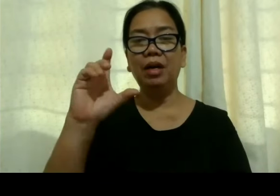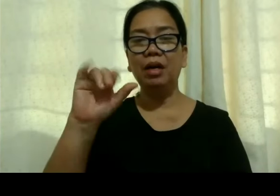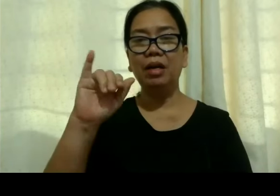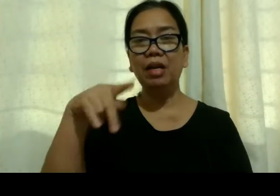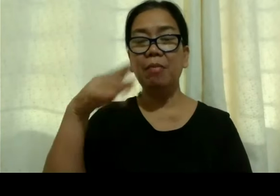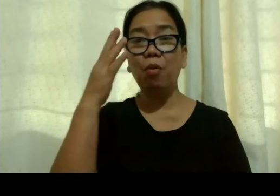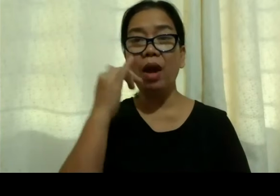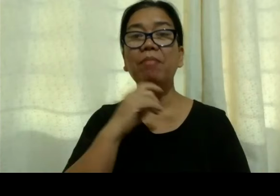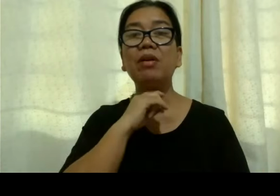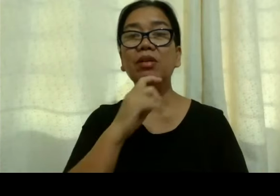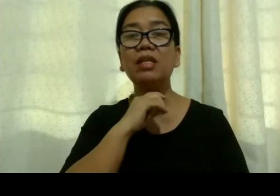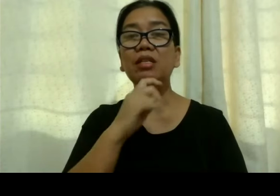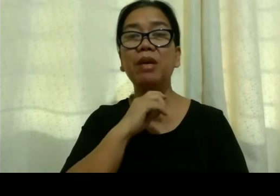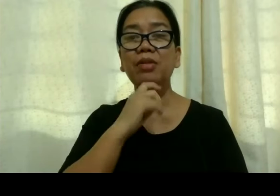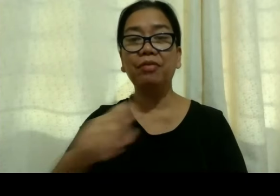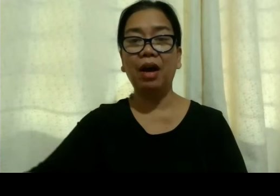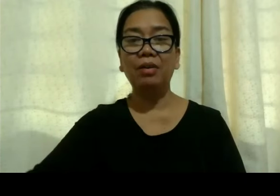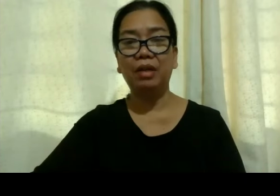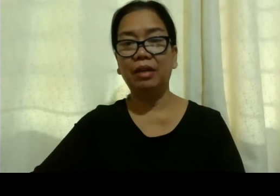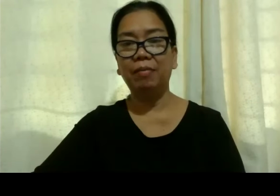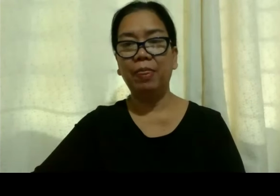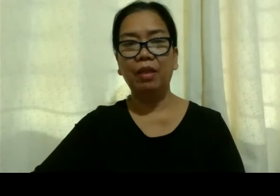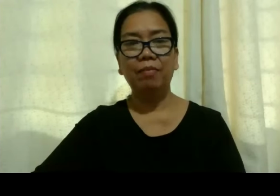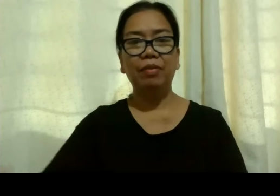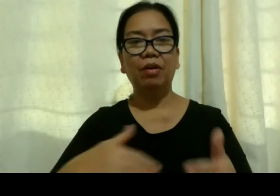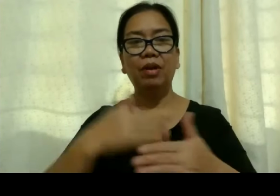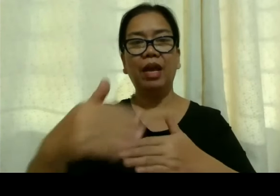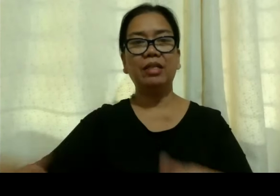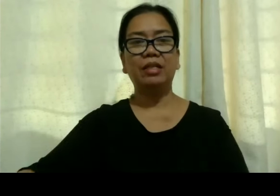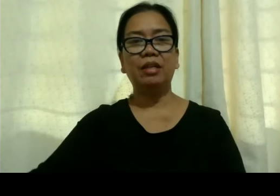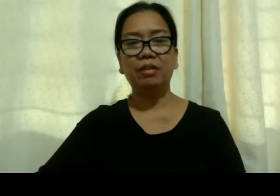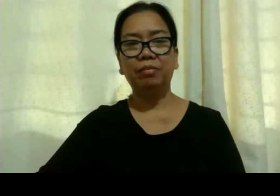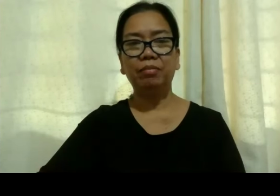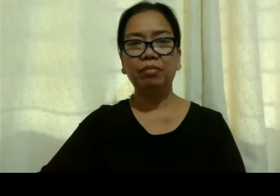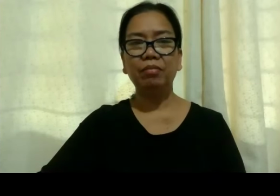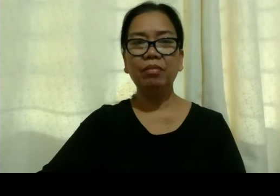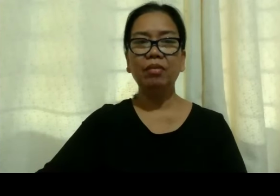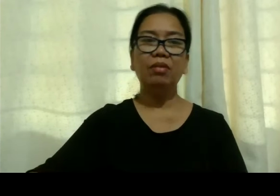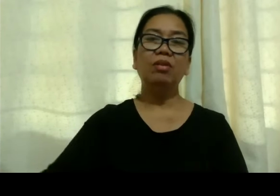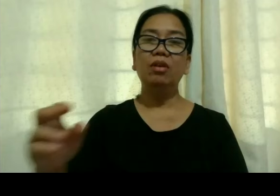Paper clip. Why? Because it is made of iron. Oh, next.